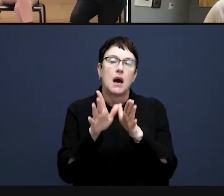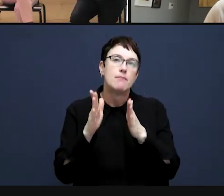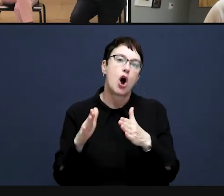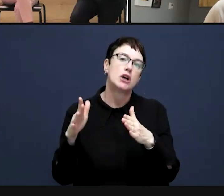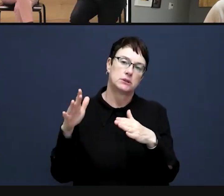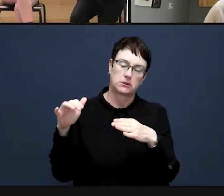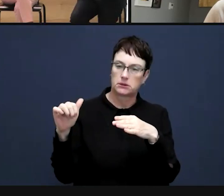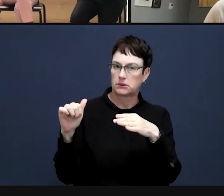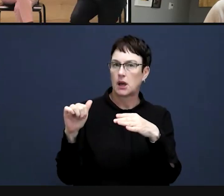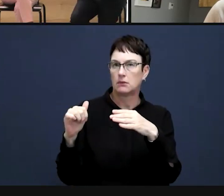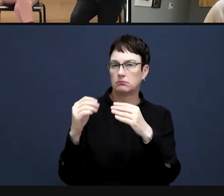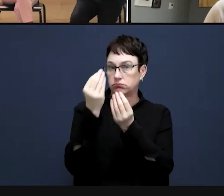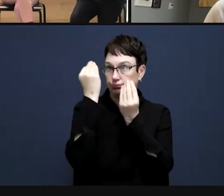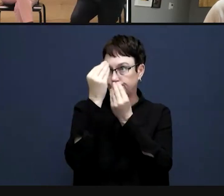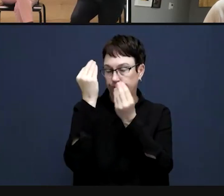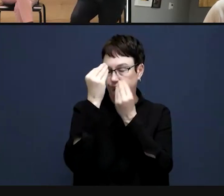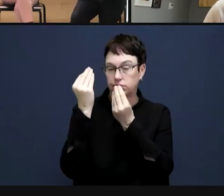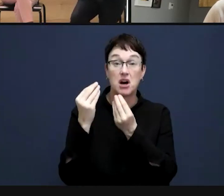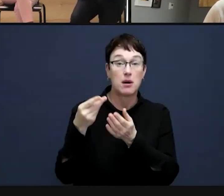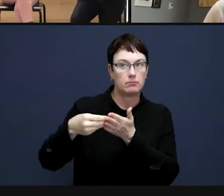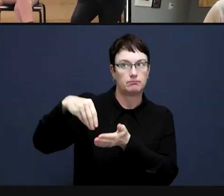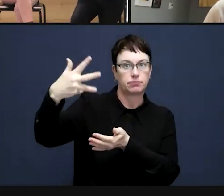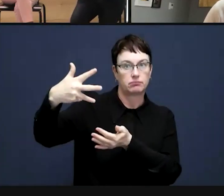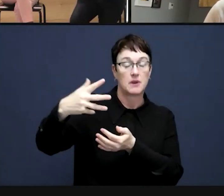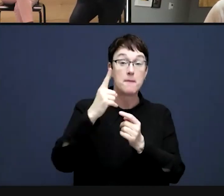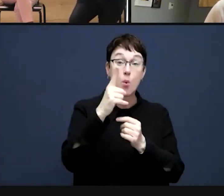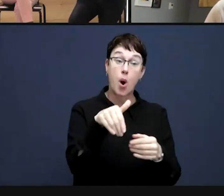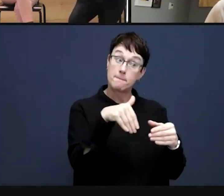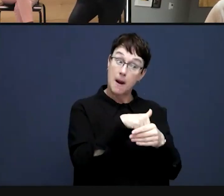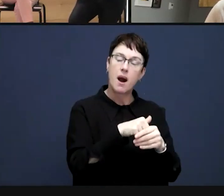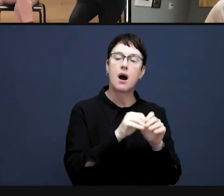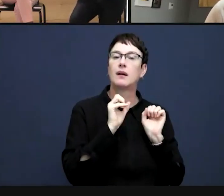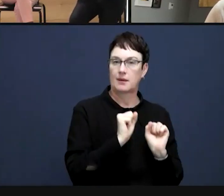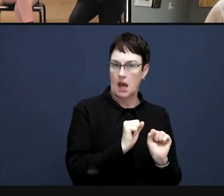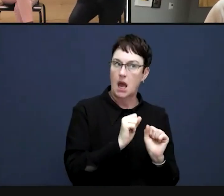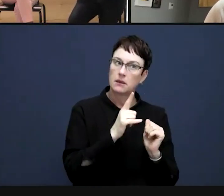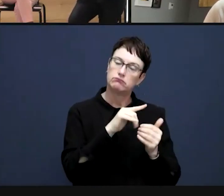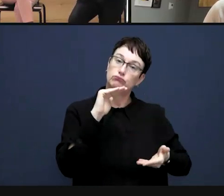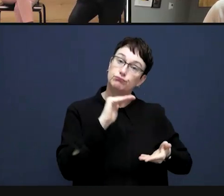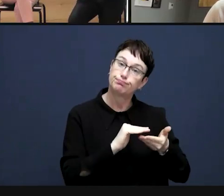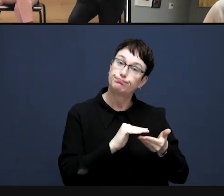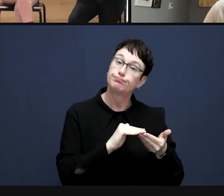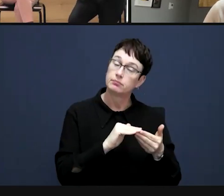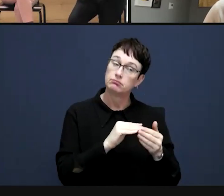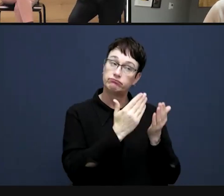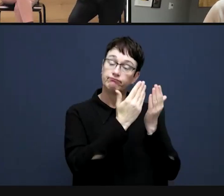like to be certified. Yes. Mm-hmm. Can I add something? Because I really liked it about the IAAP certifications,